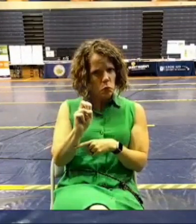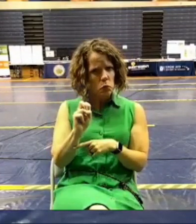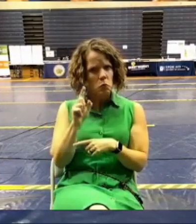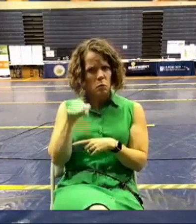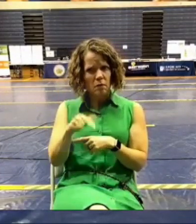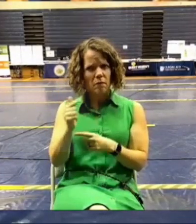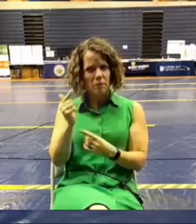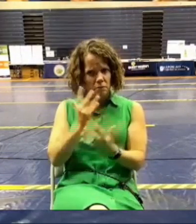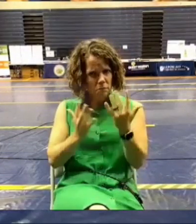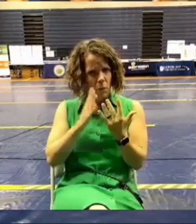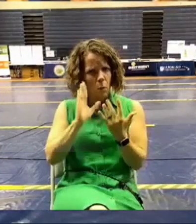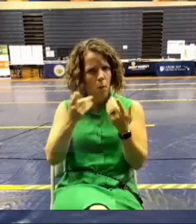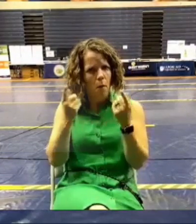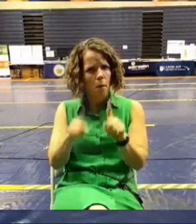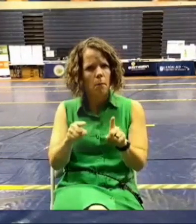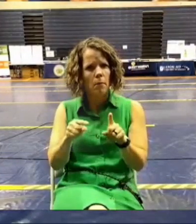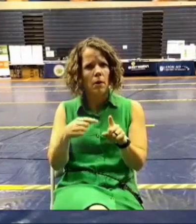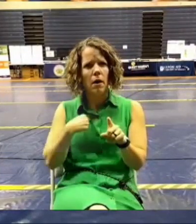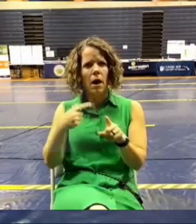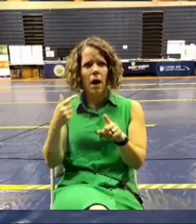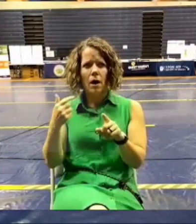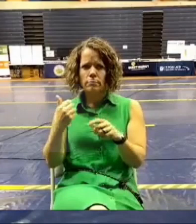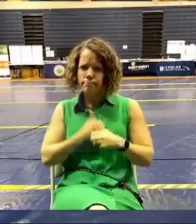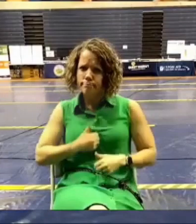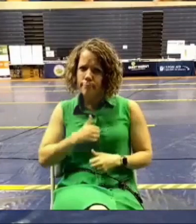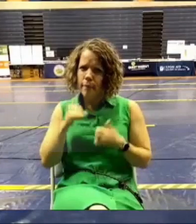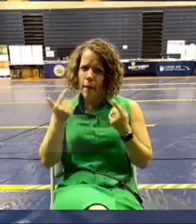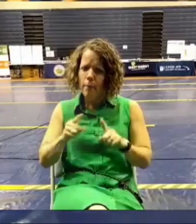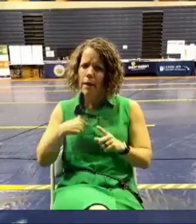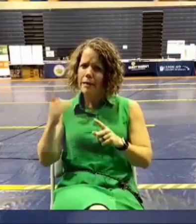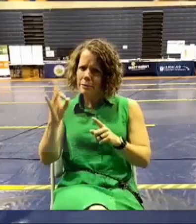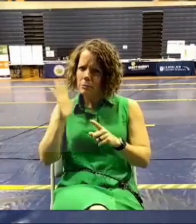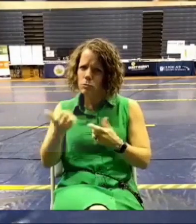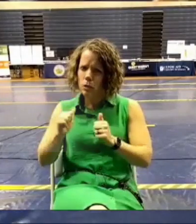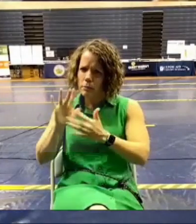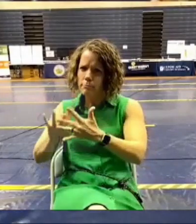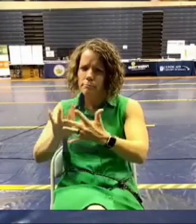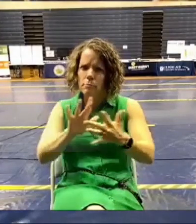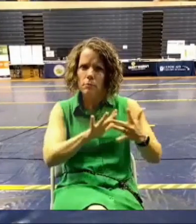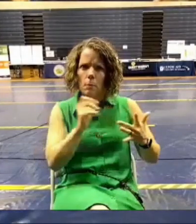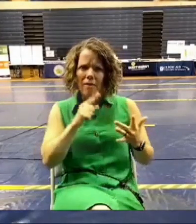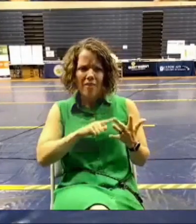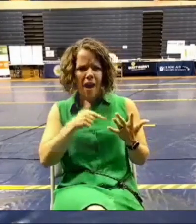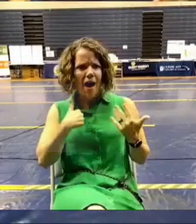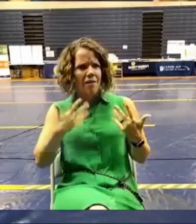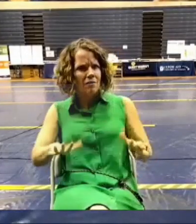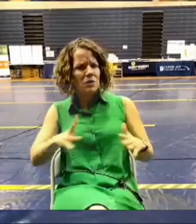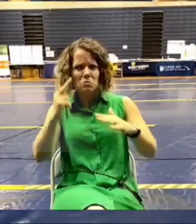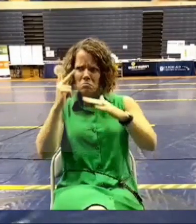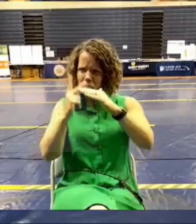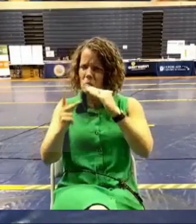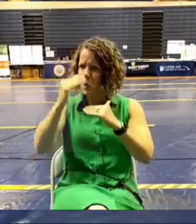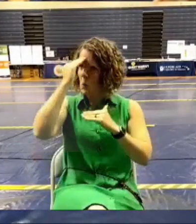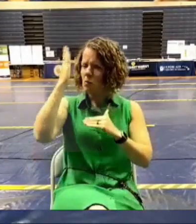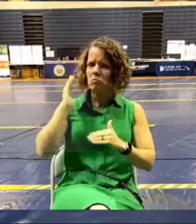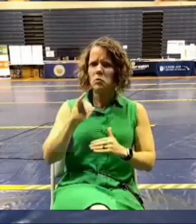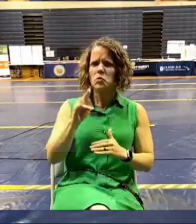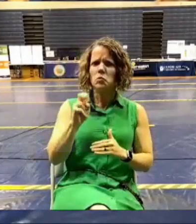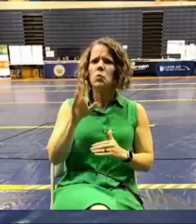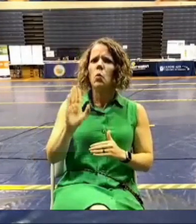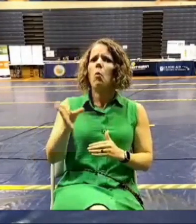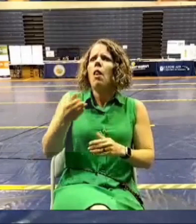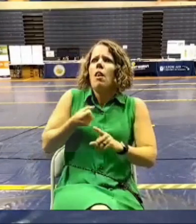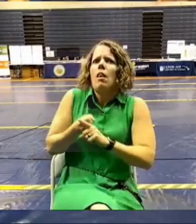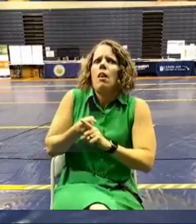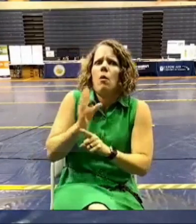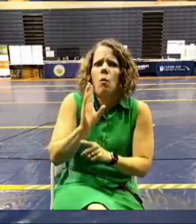really tried. I tried so much to get in contact with so many people, but I had so many people stopping me. So the questions I have